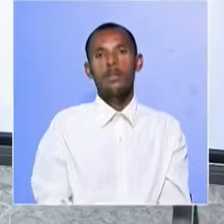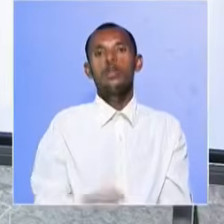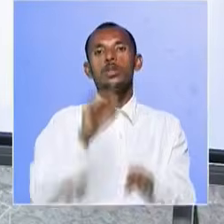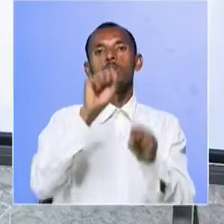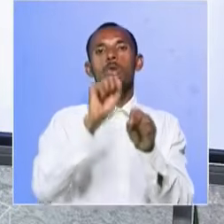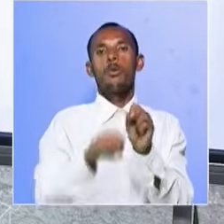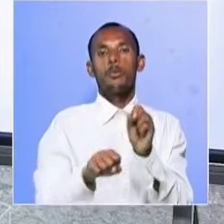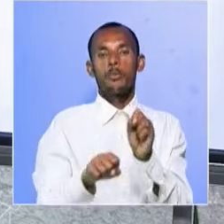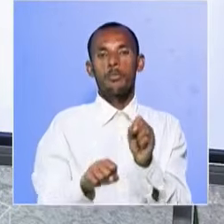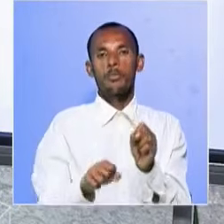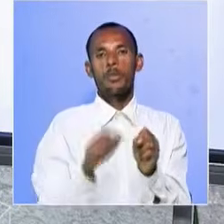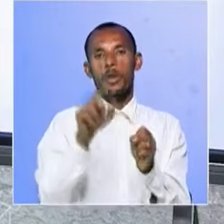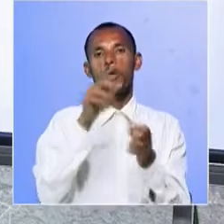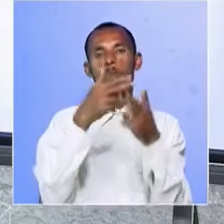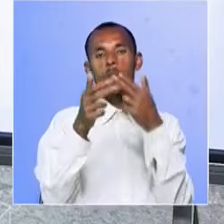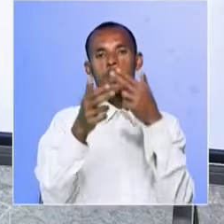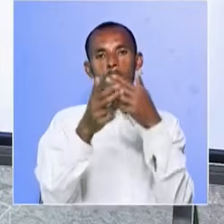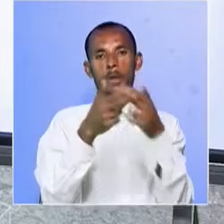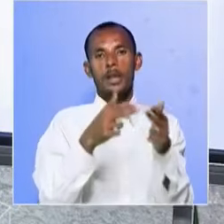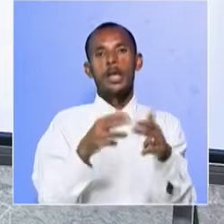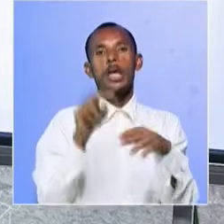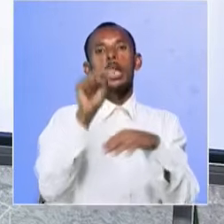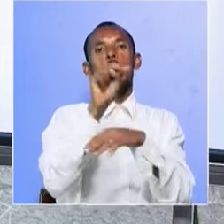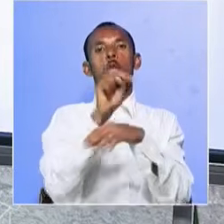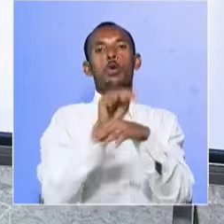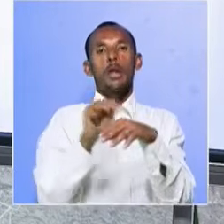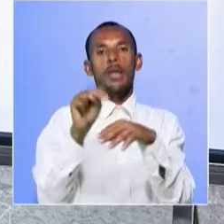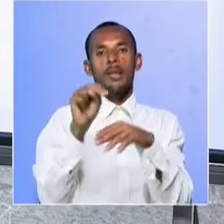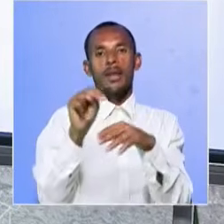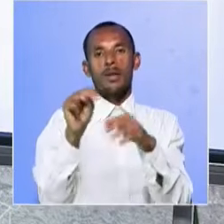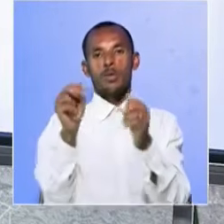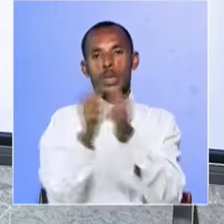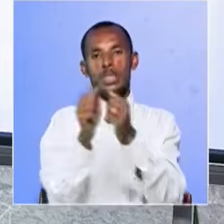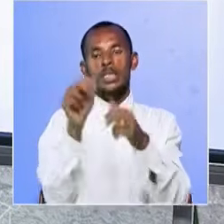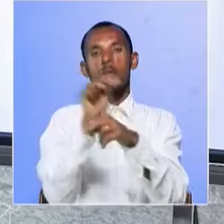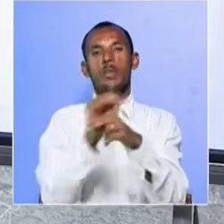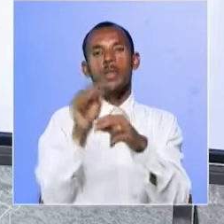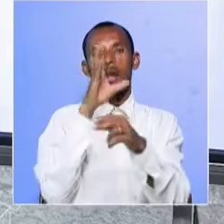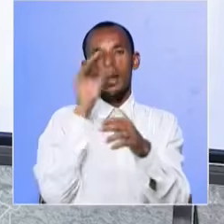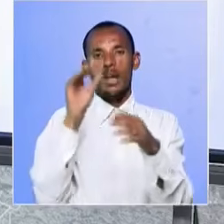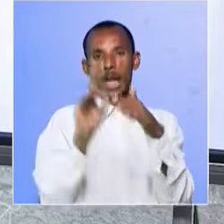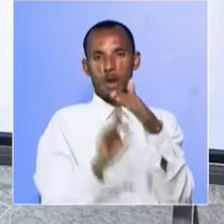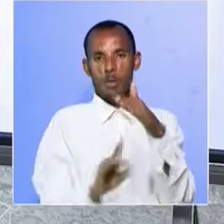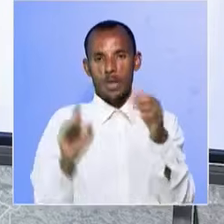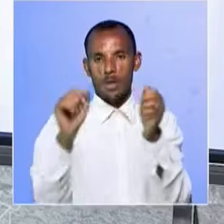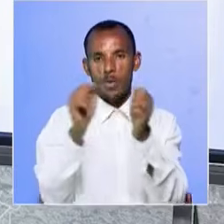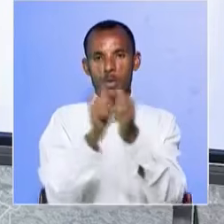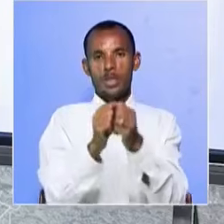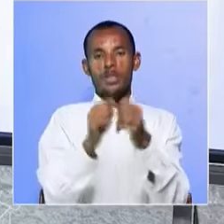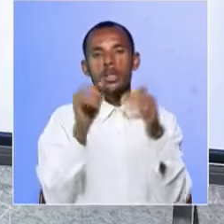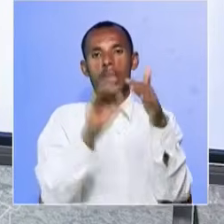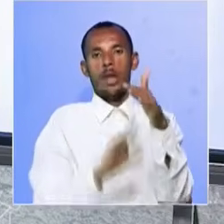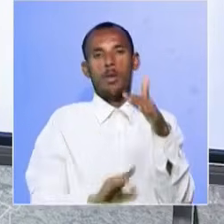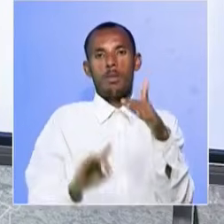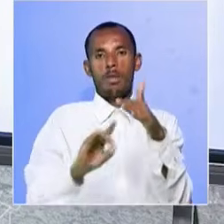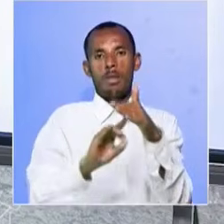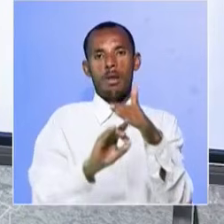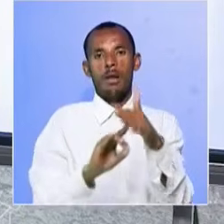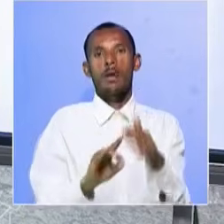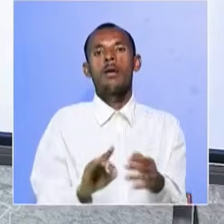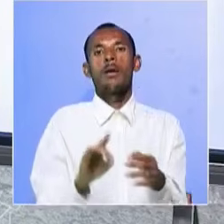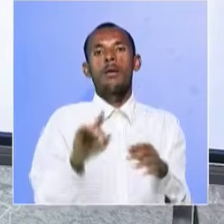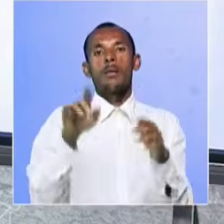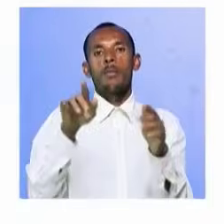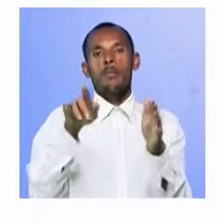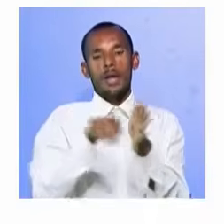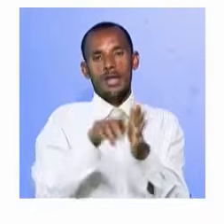so you multiply numerators with numerators and denominators with denominators. Minus